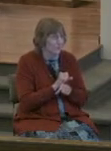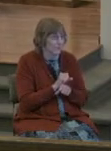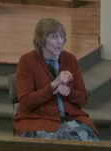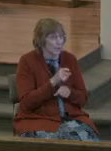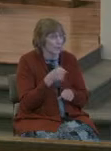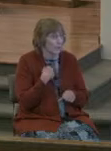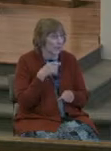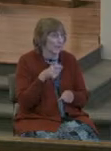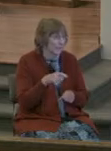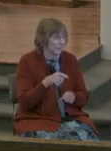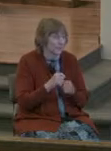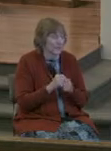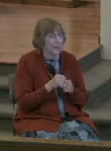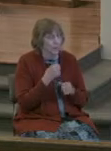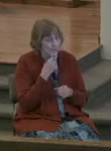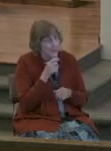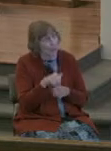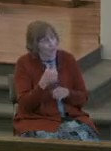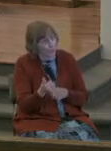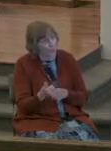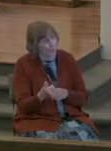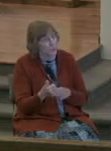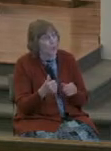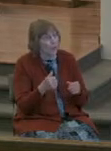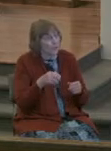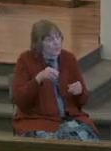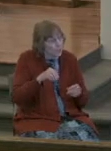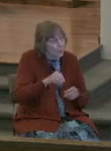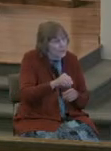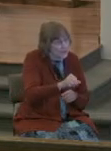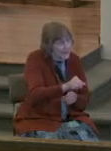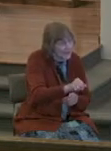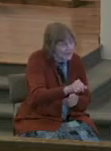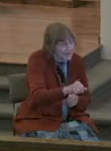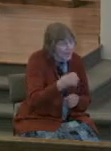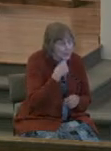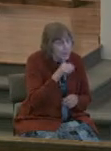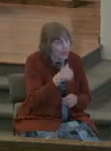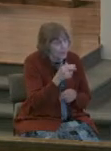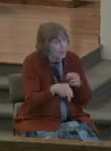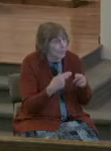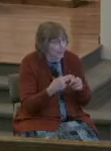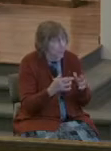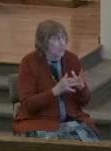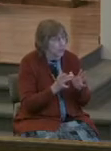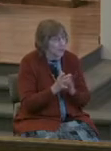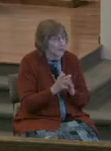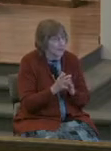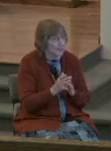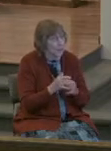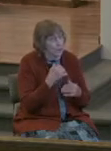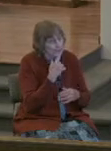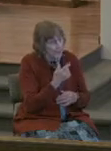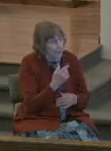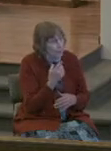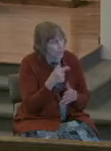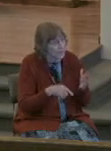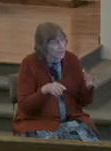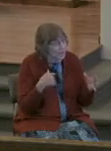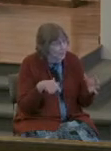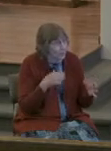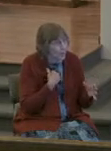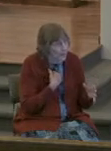are to be. And we tell others. We sow that seed, and we tell others about Jesus. We tell them what he's done for